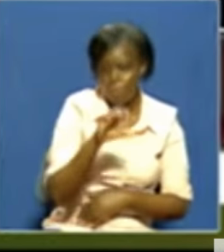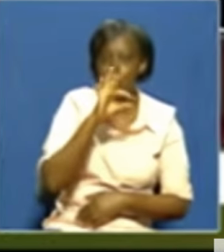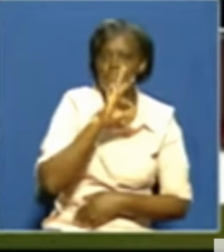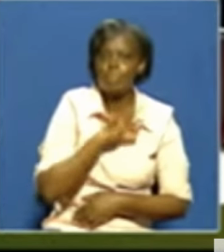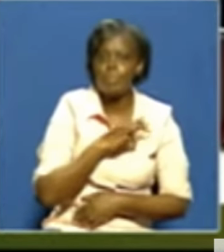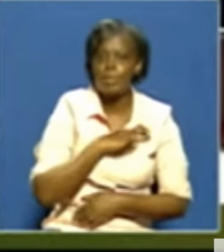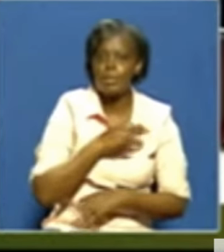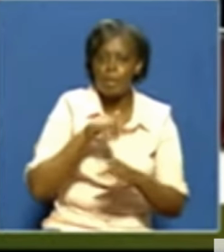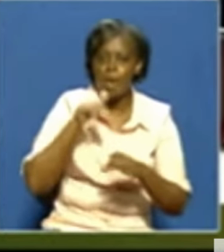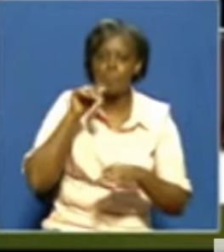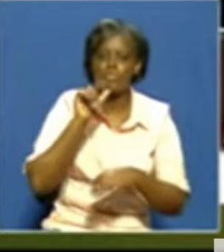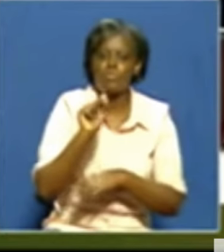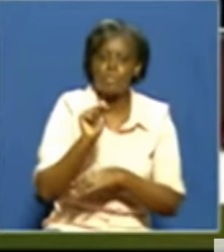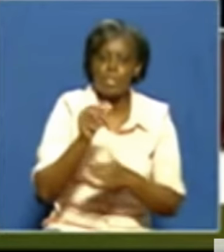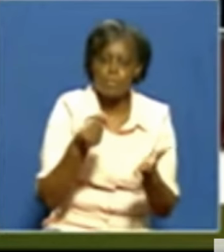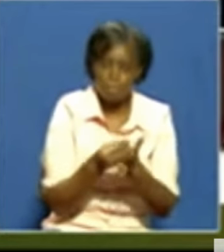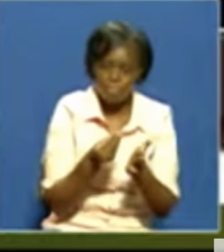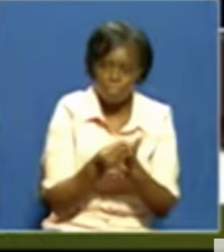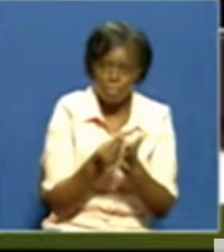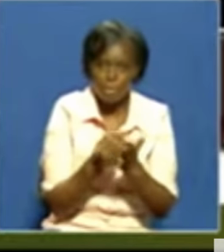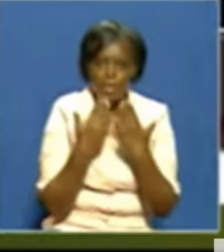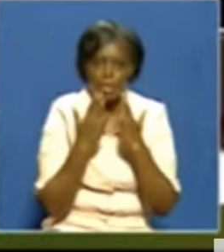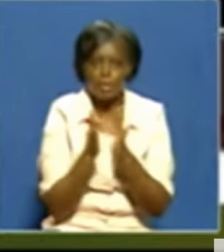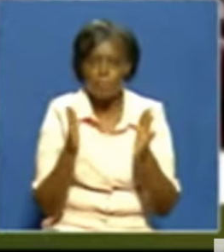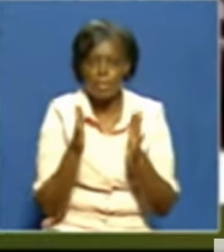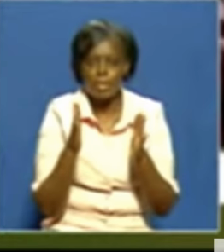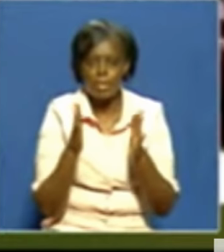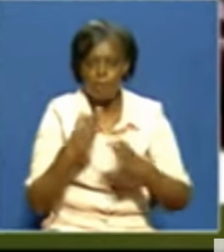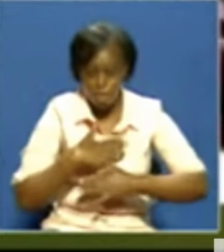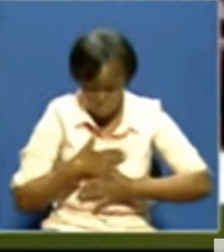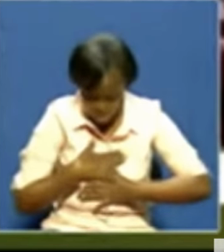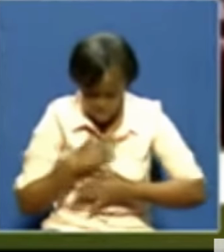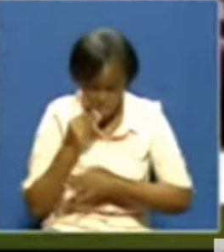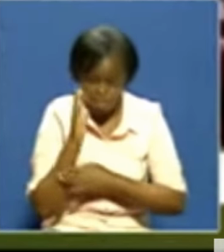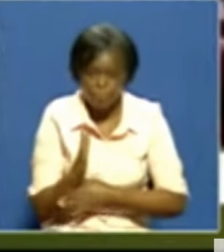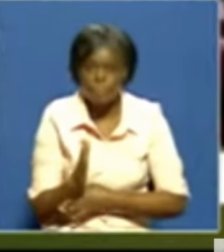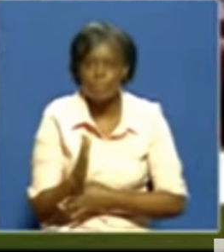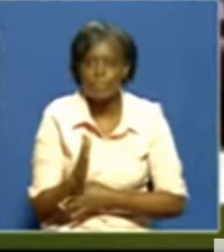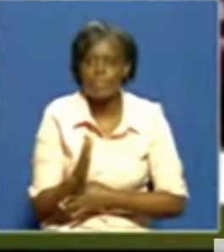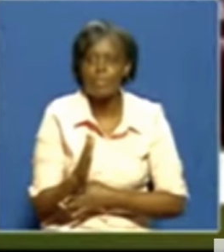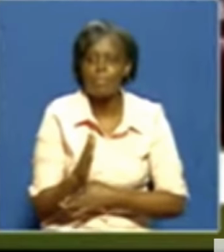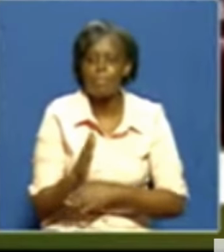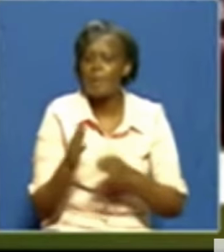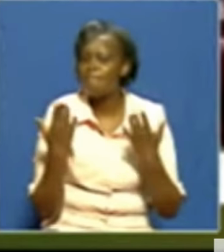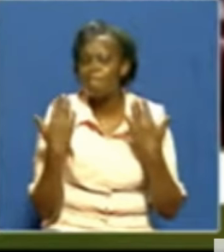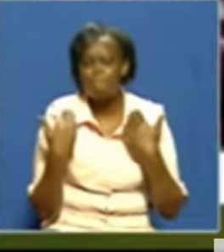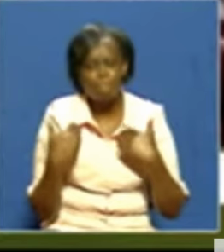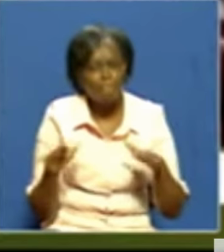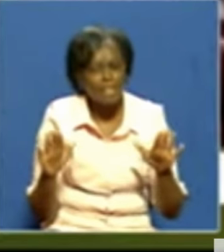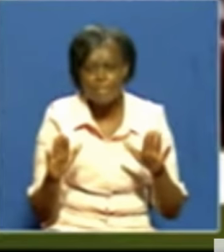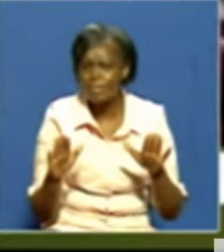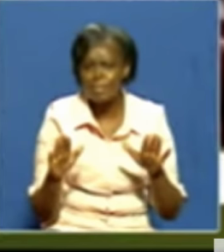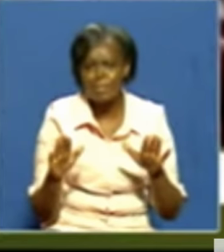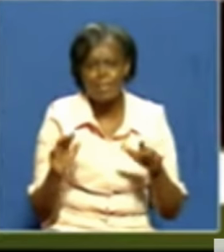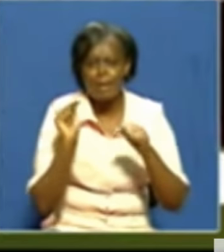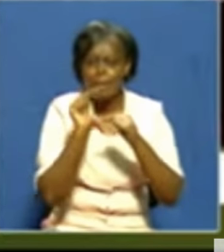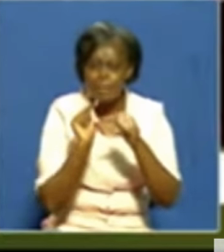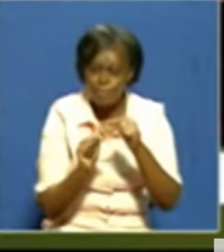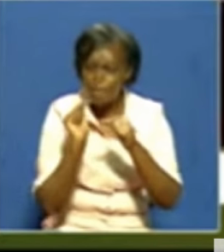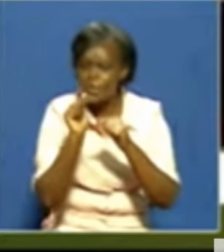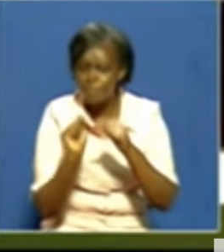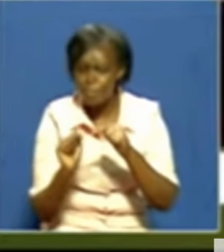this stimulus package. Many thanks indeed, Honorable Speaker. But of course, these ones are already distributed, finished. This was a